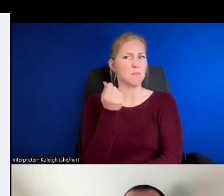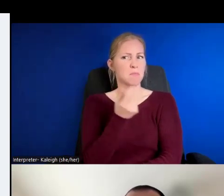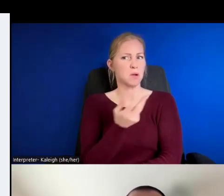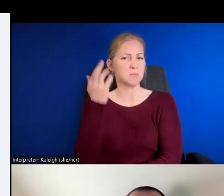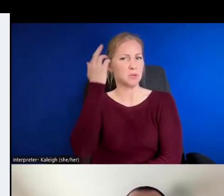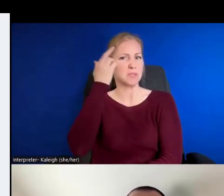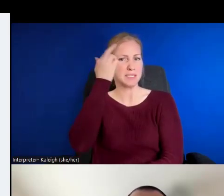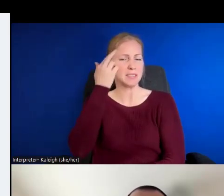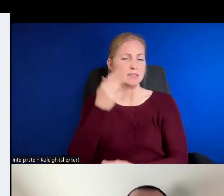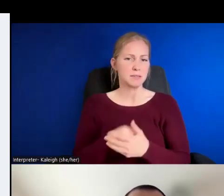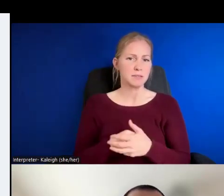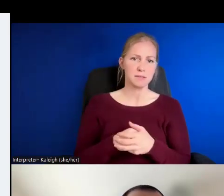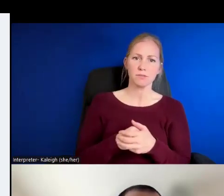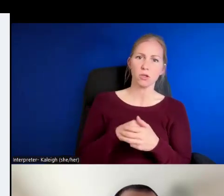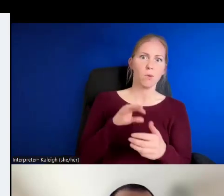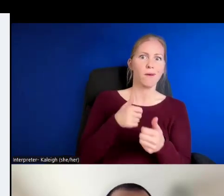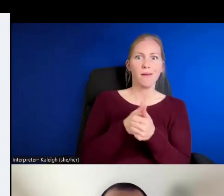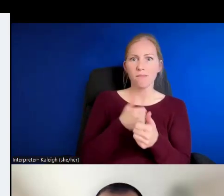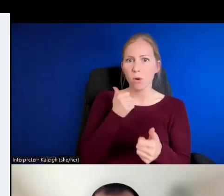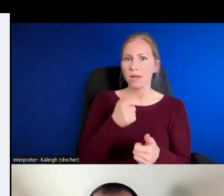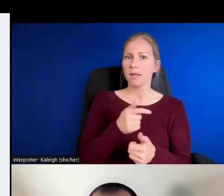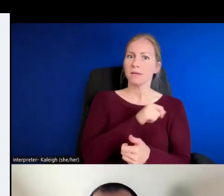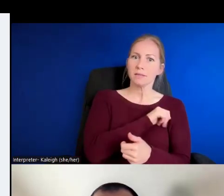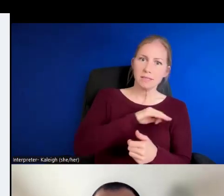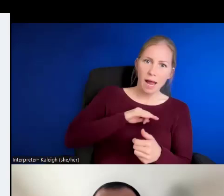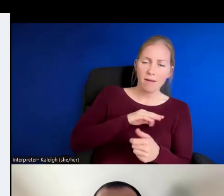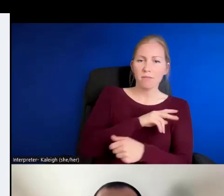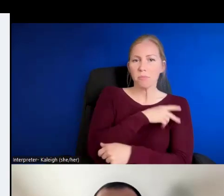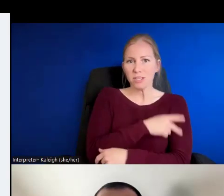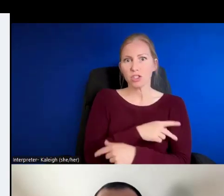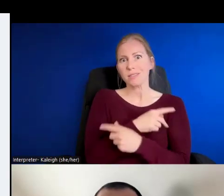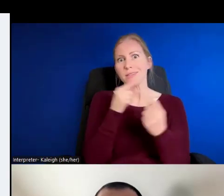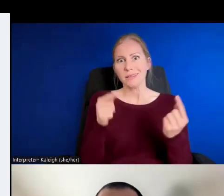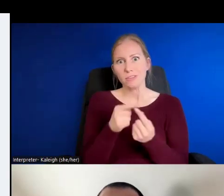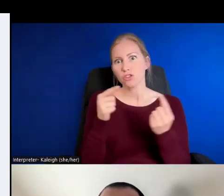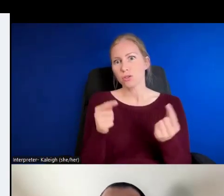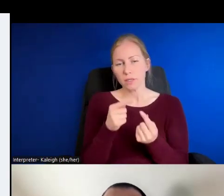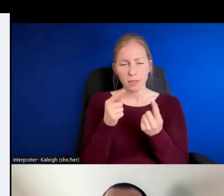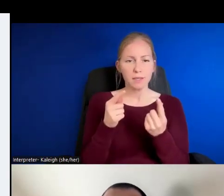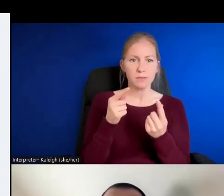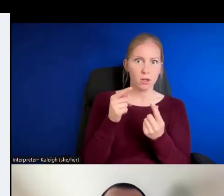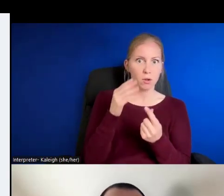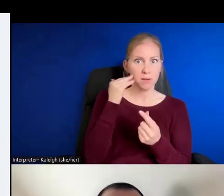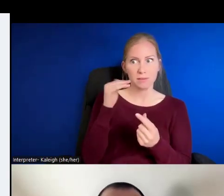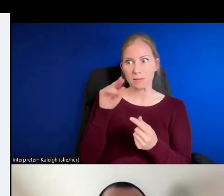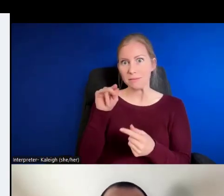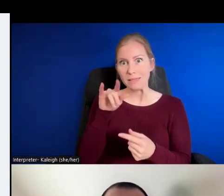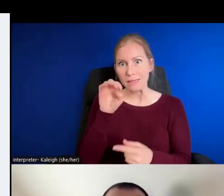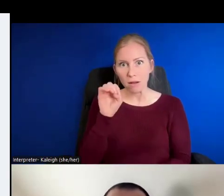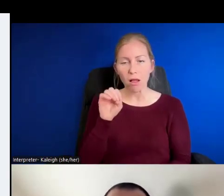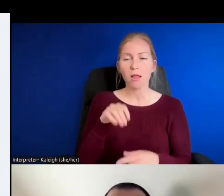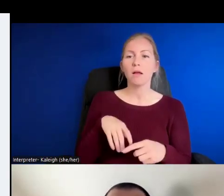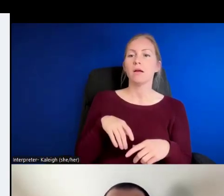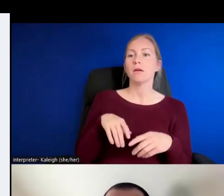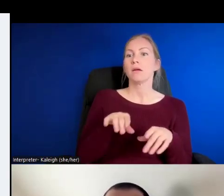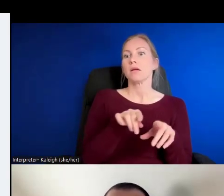reasons, both avoiding staff and patient injury, and also avoiding trauma